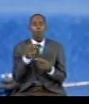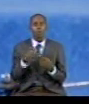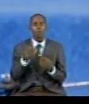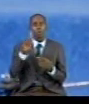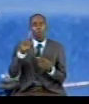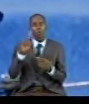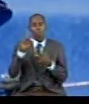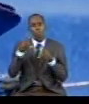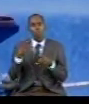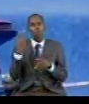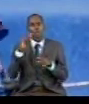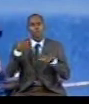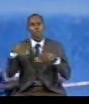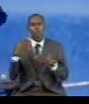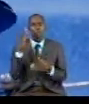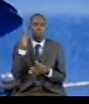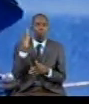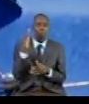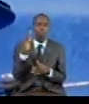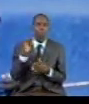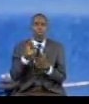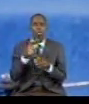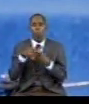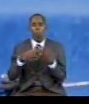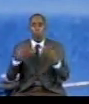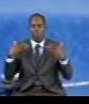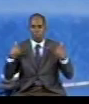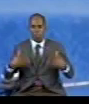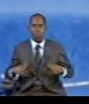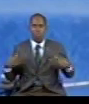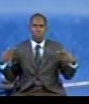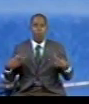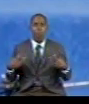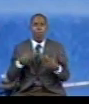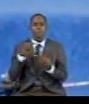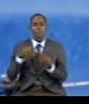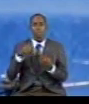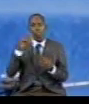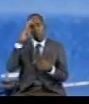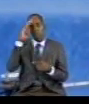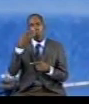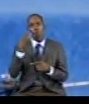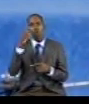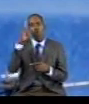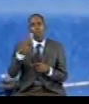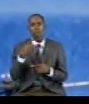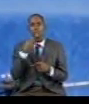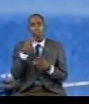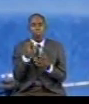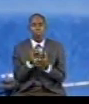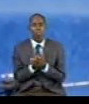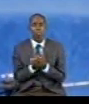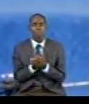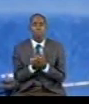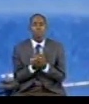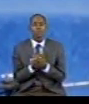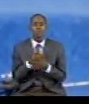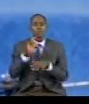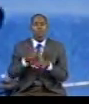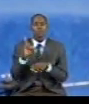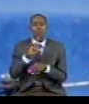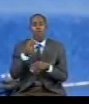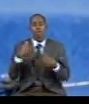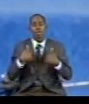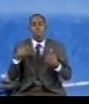her body is paining her, when it is time, when the man of God said that you should hold here, that place is paining you. You don't even